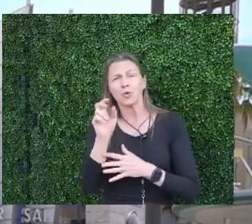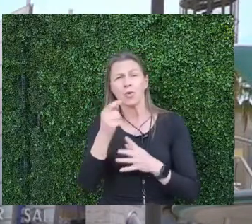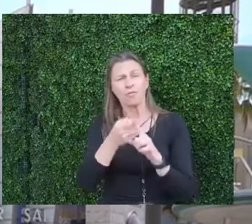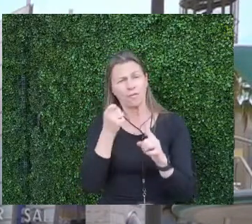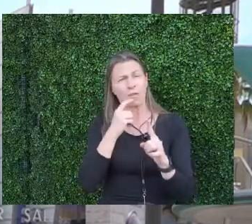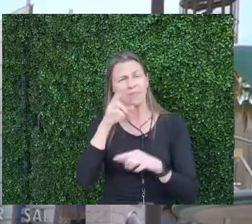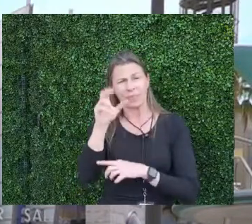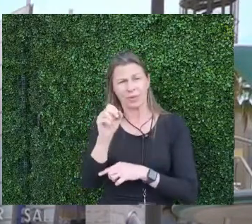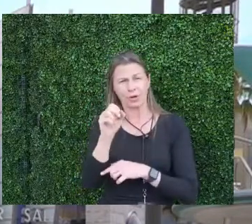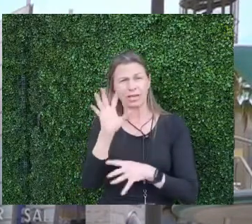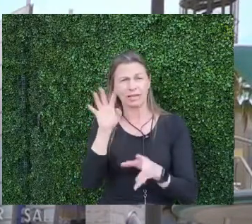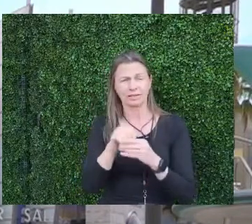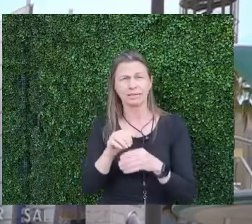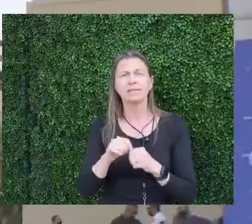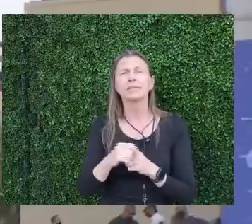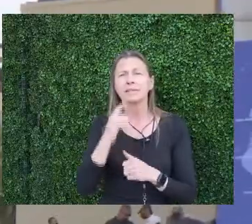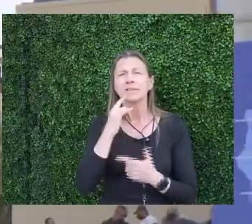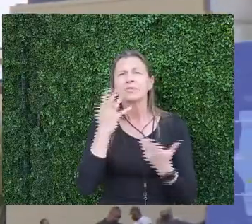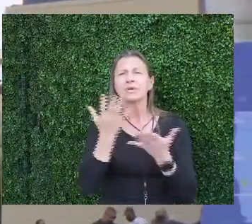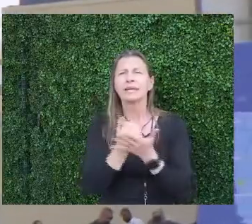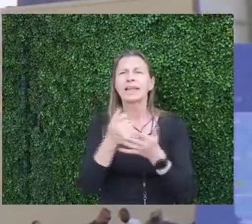won these $50,000 checks.